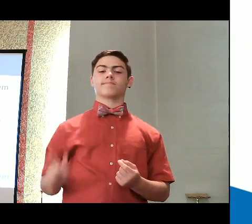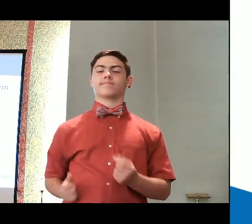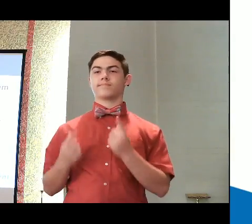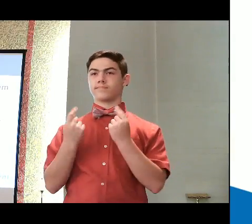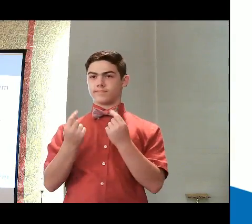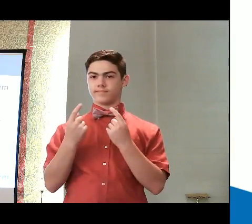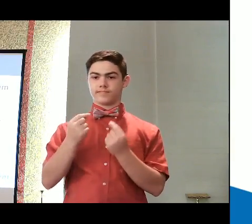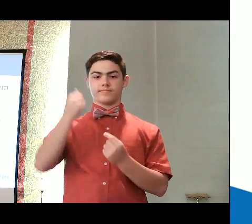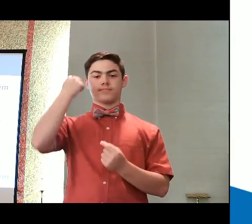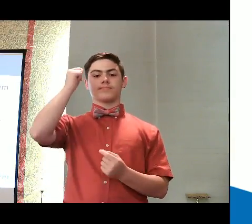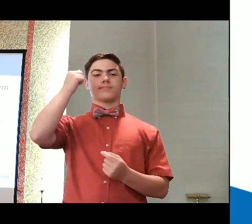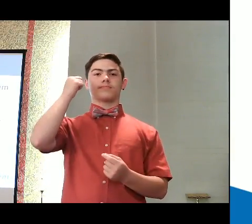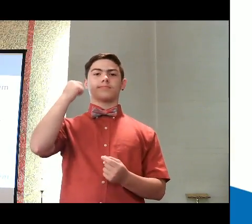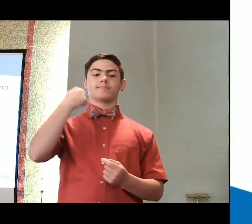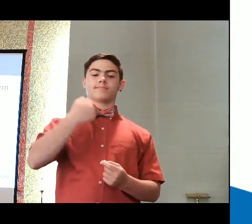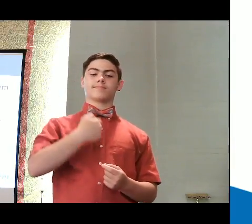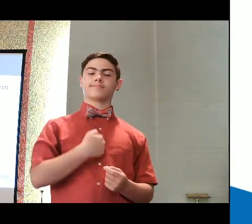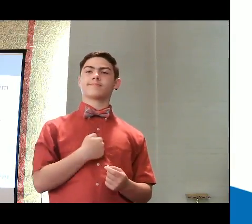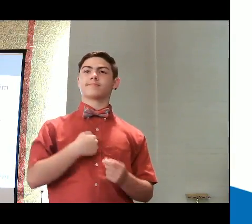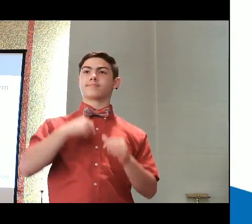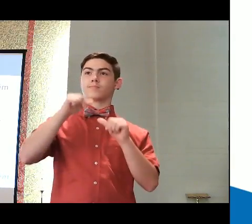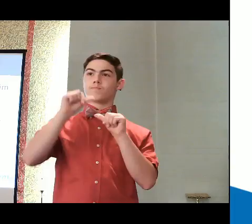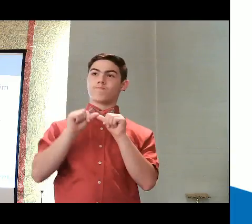do remember me,